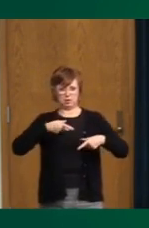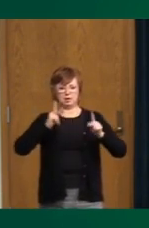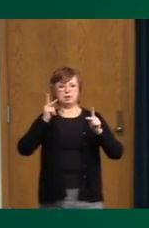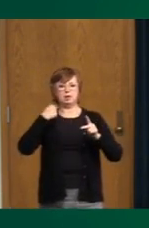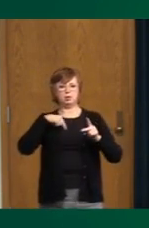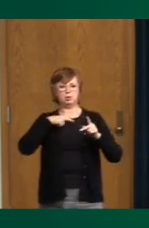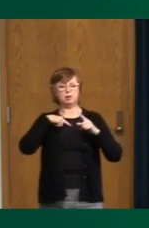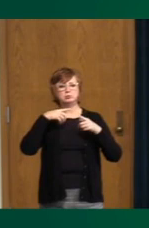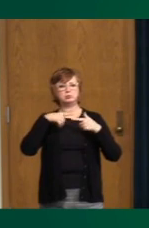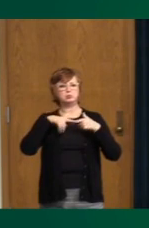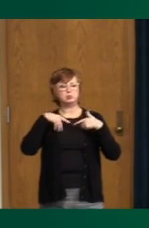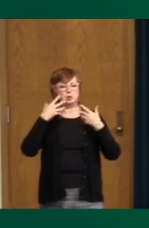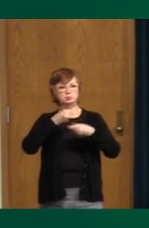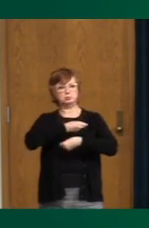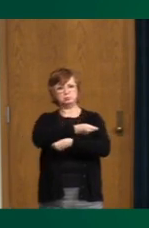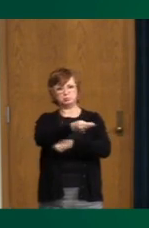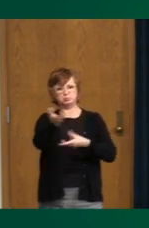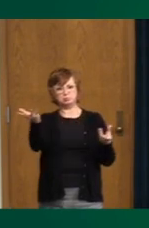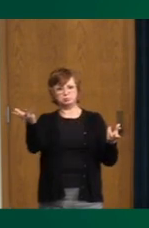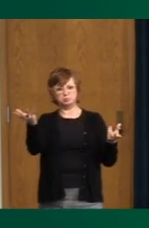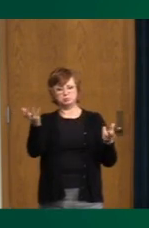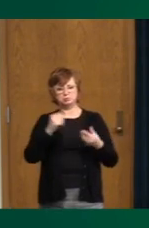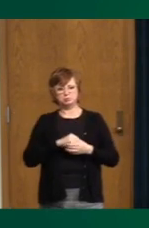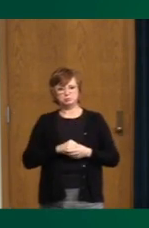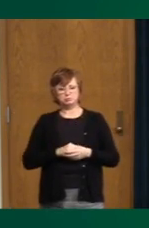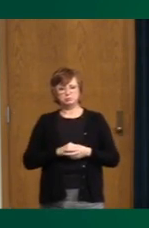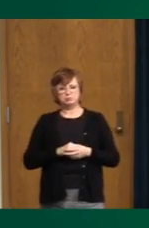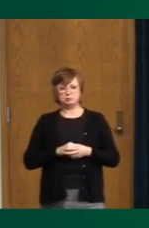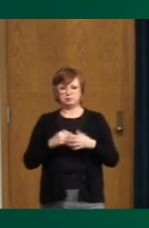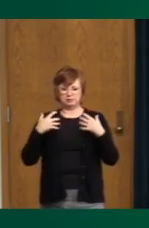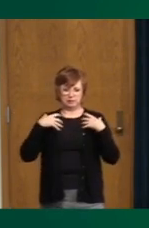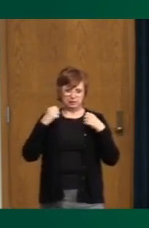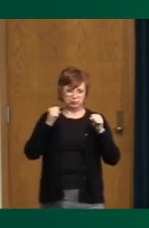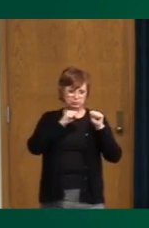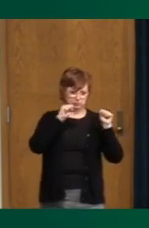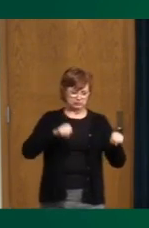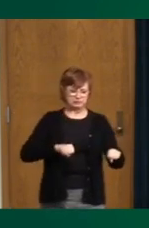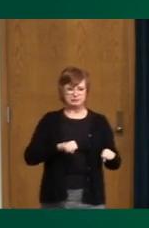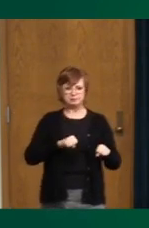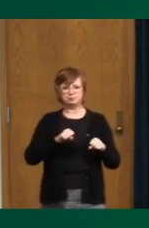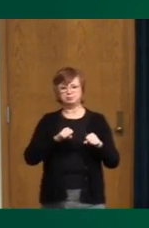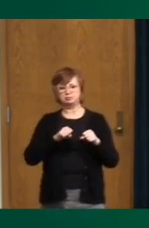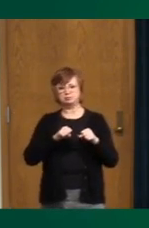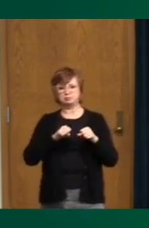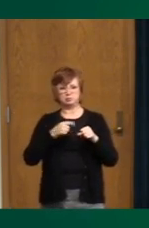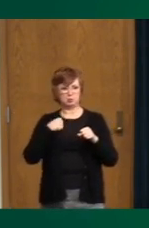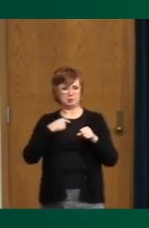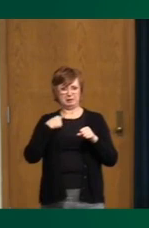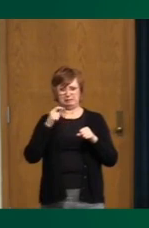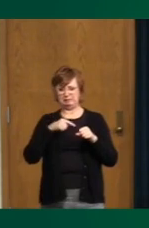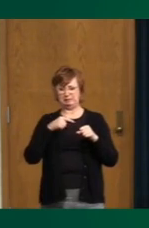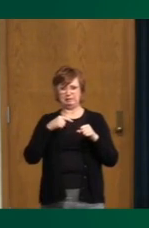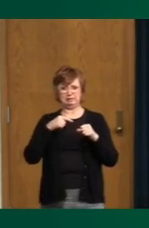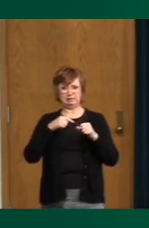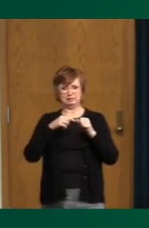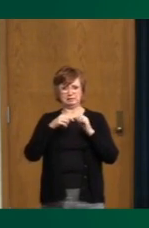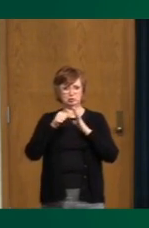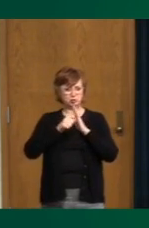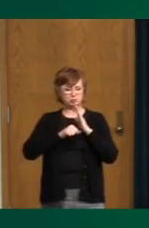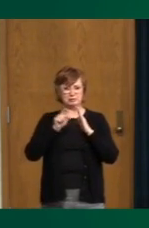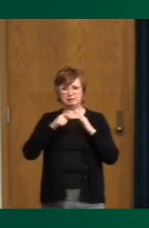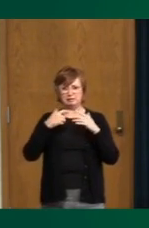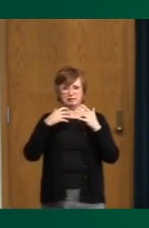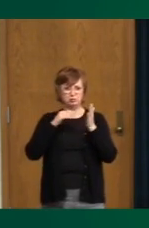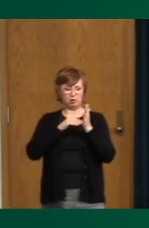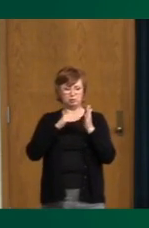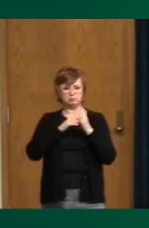provide the other facets of our healthcare system that that people expect us to be providing, and that we